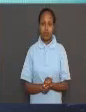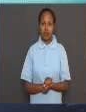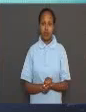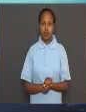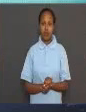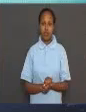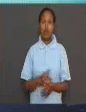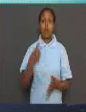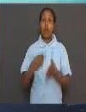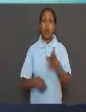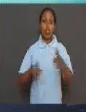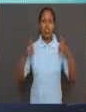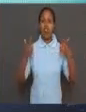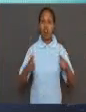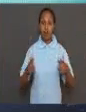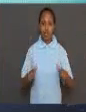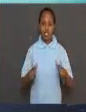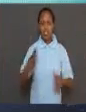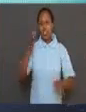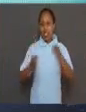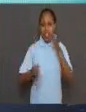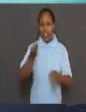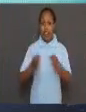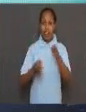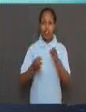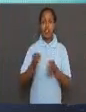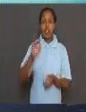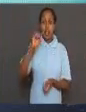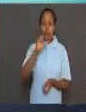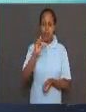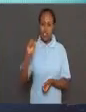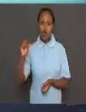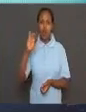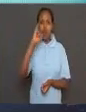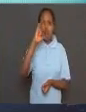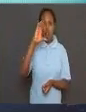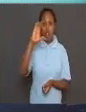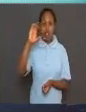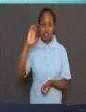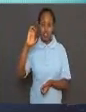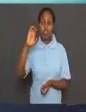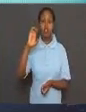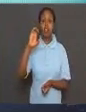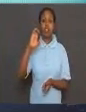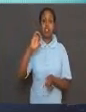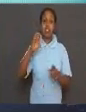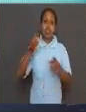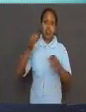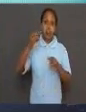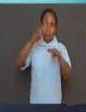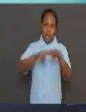What happens if a piece of ice is